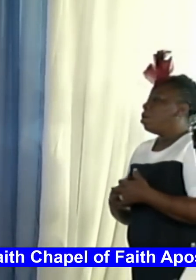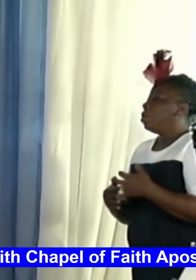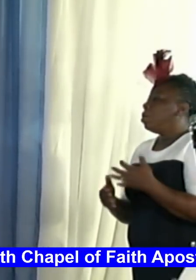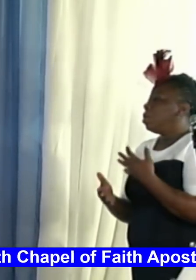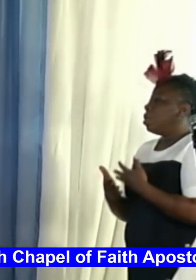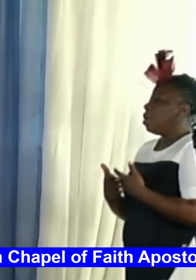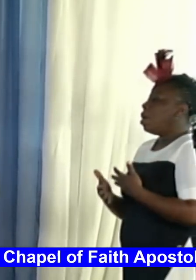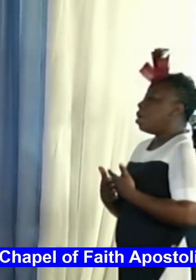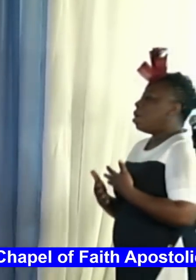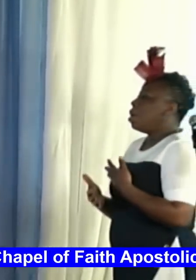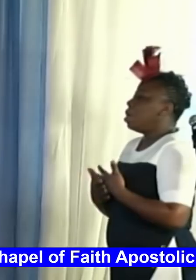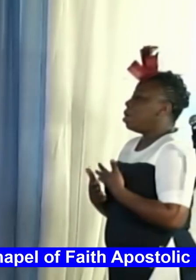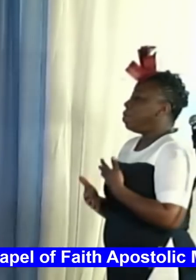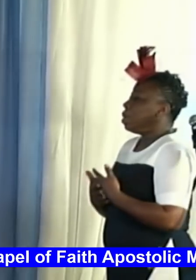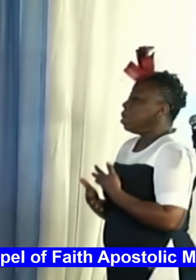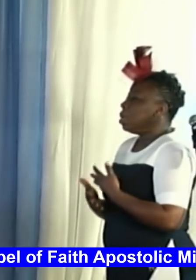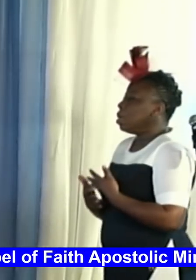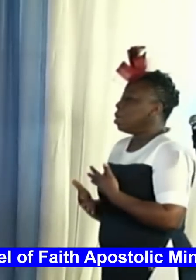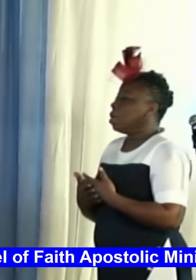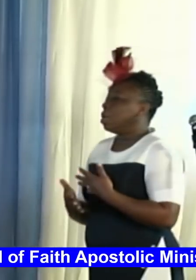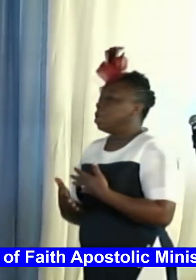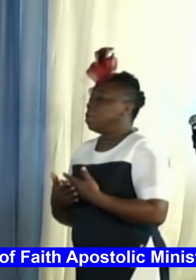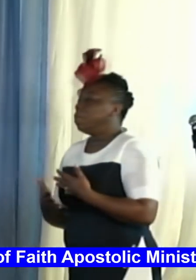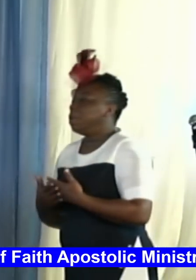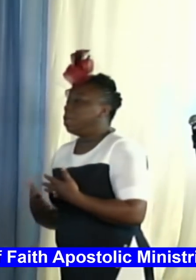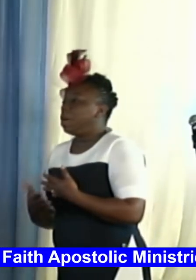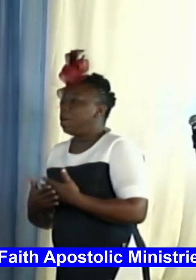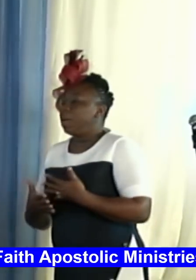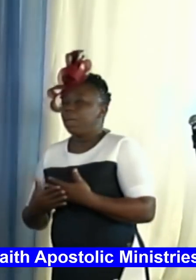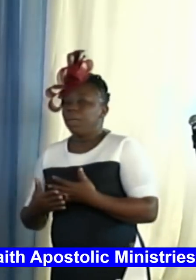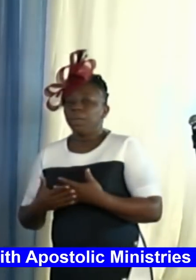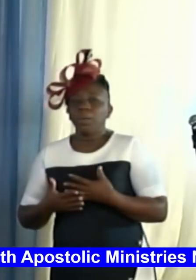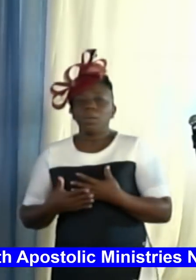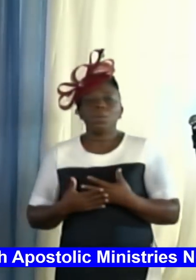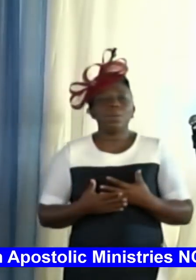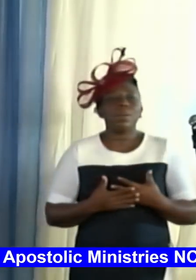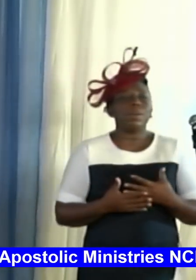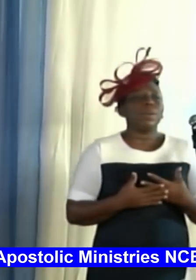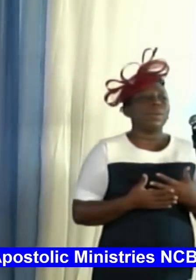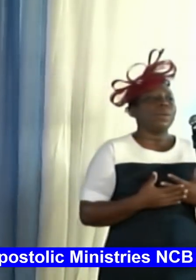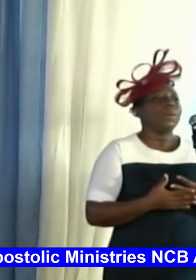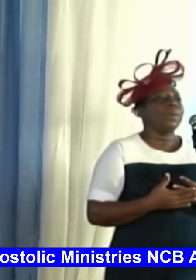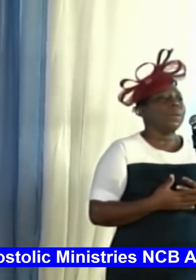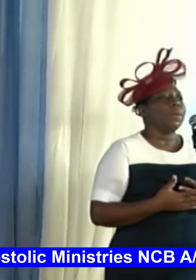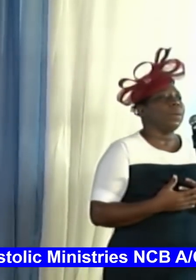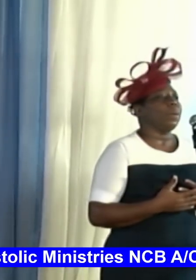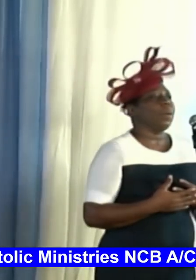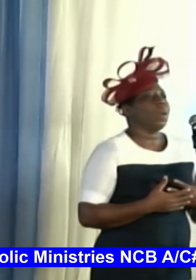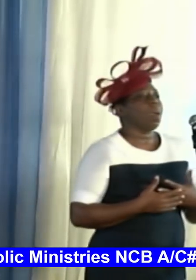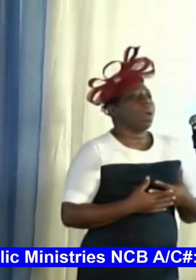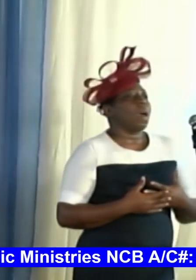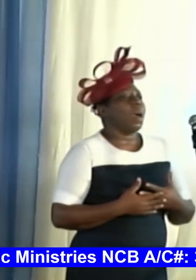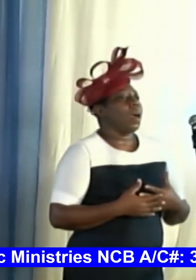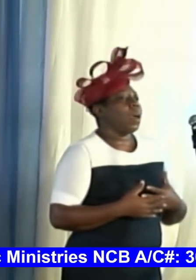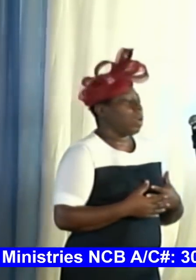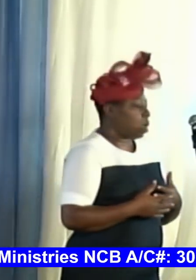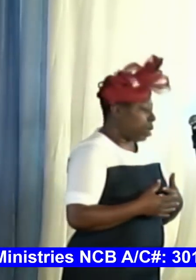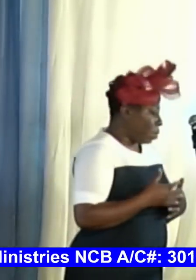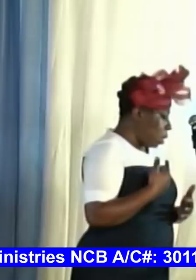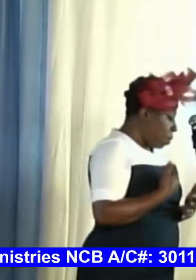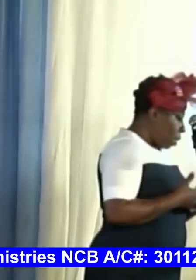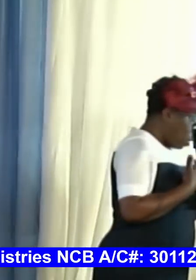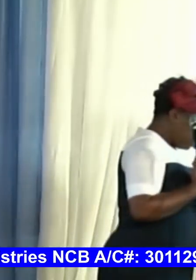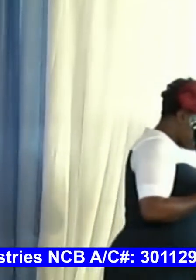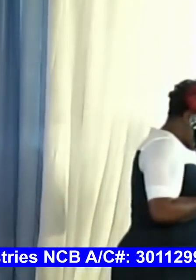only woman that can state claims to all his good ways and bad ways and his weaknesses and his